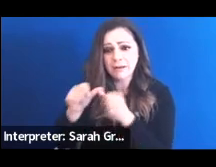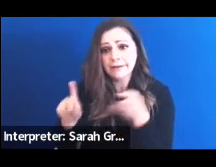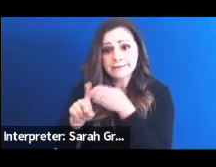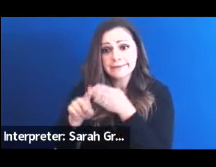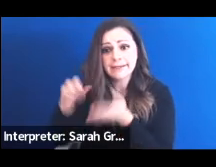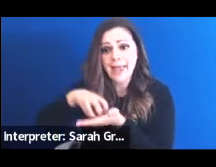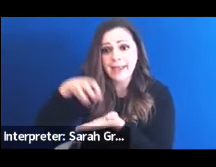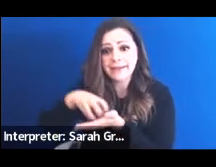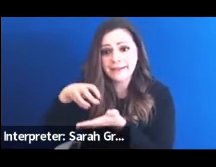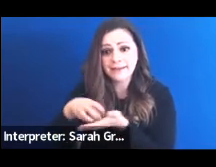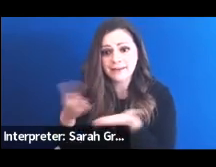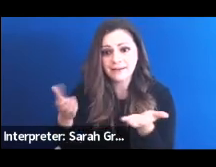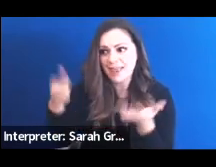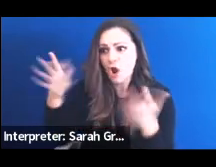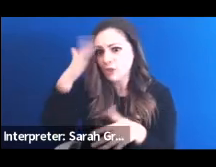going to be?